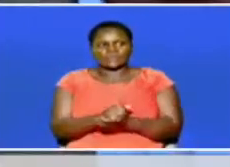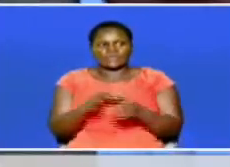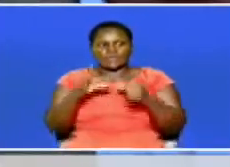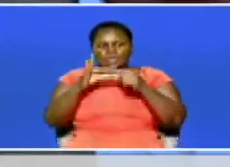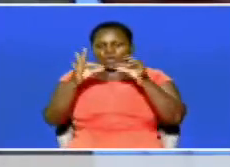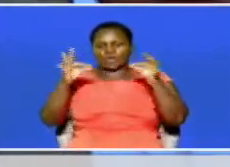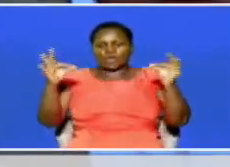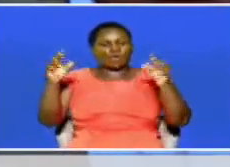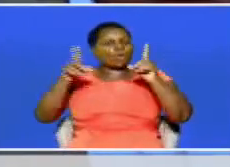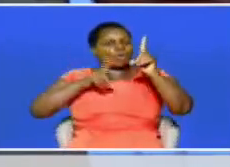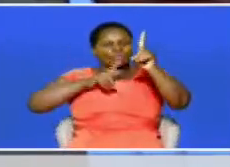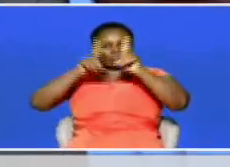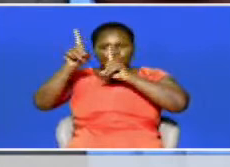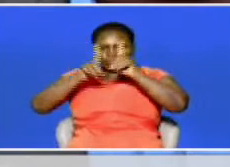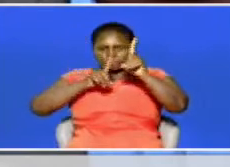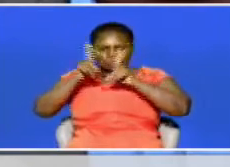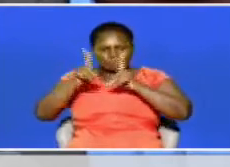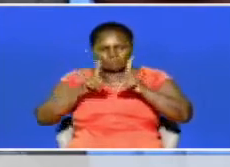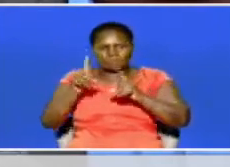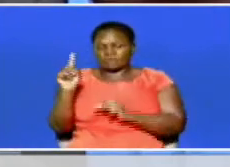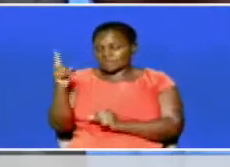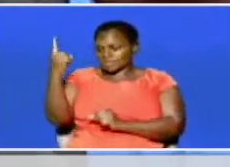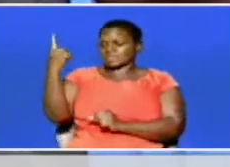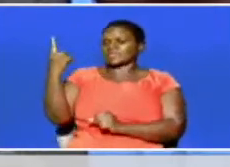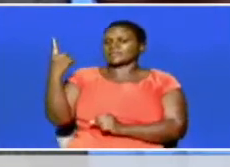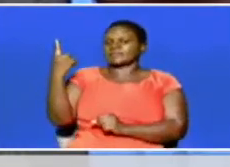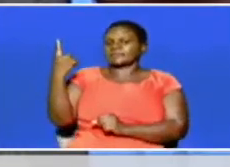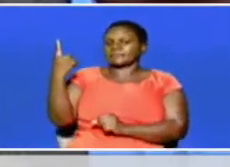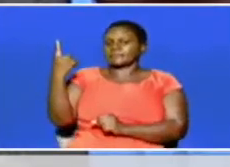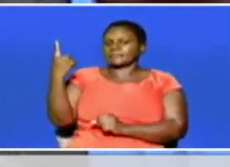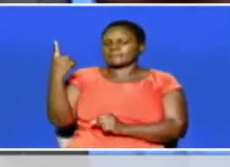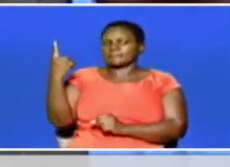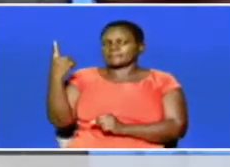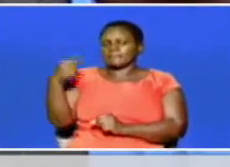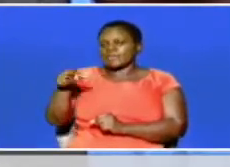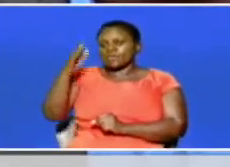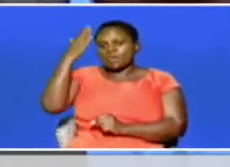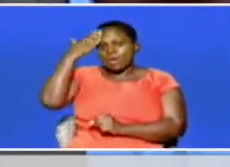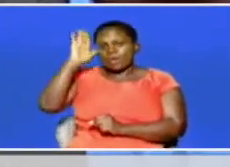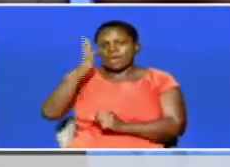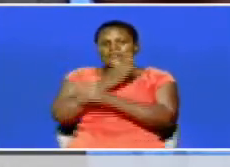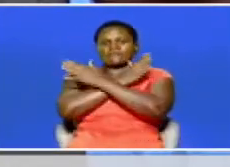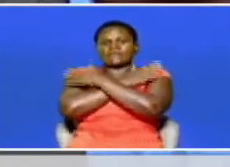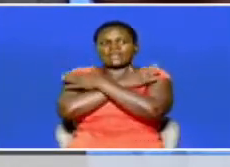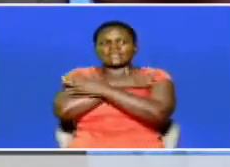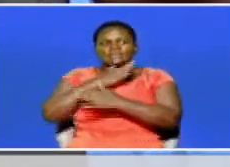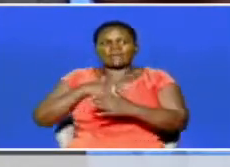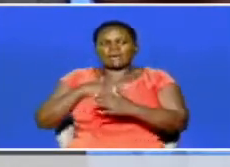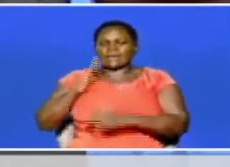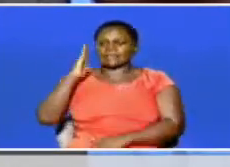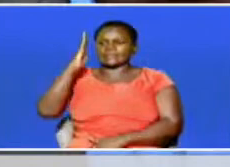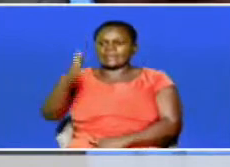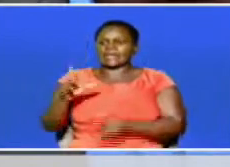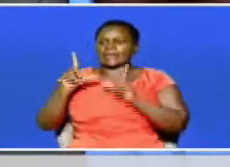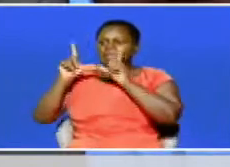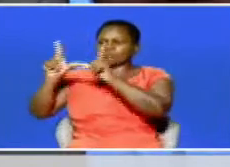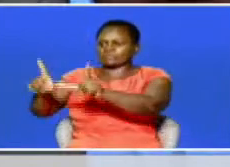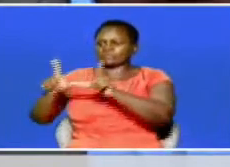long, treacherous journey. First, as you may be aware, a number of my colleagues were given direct